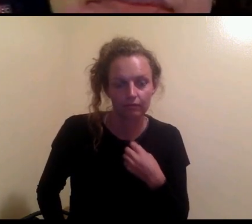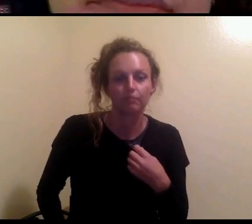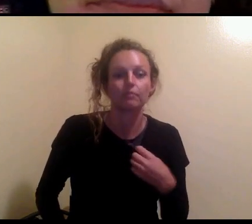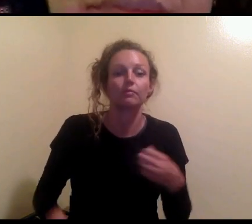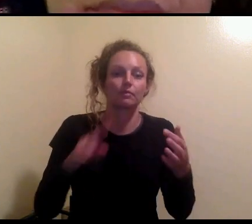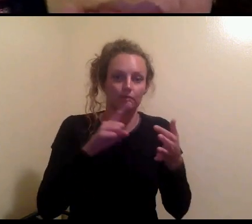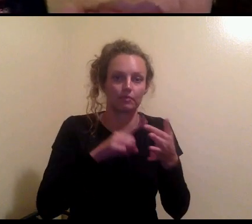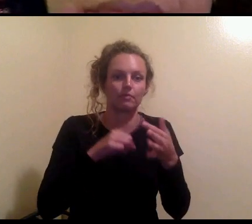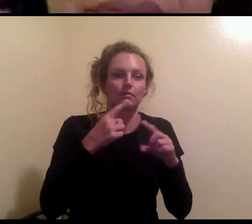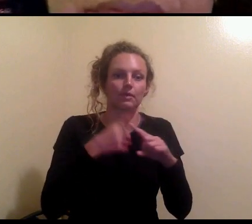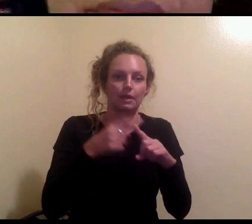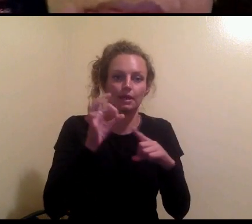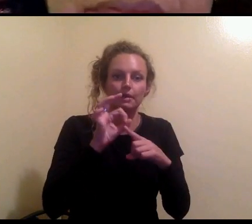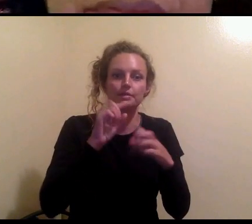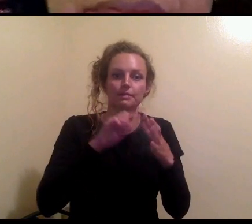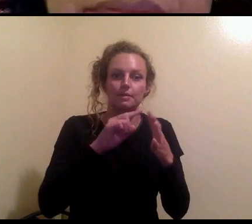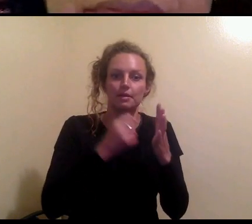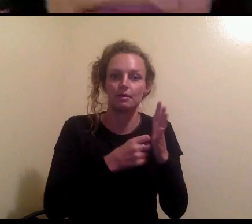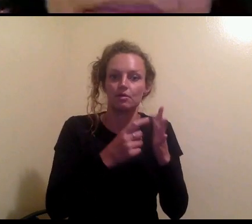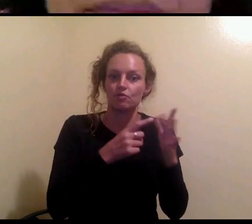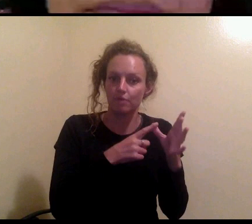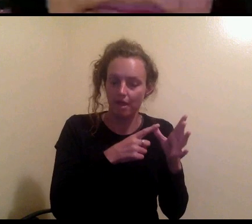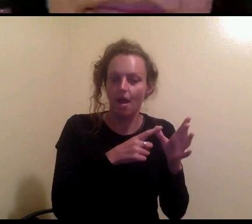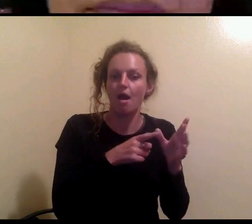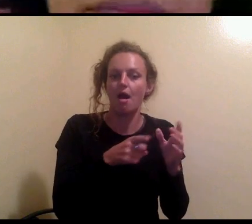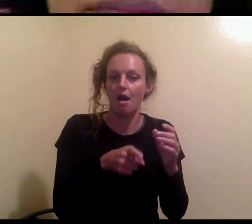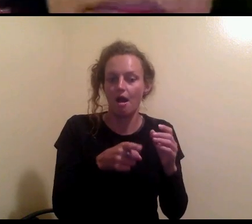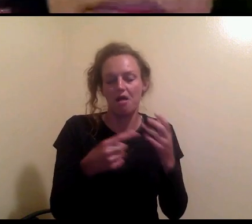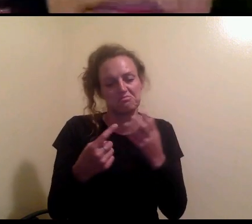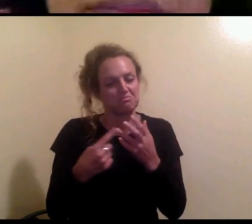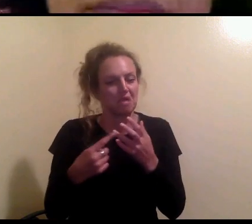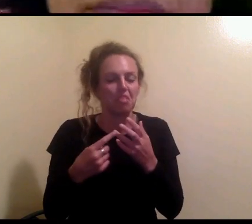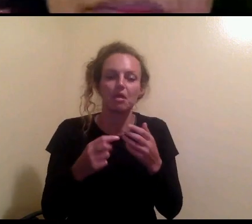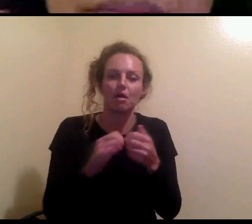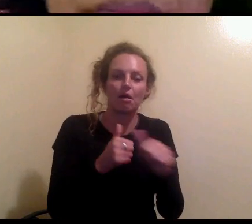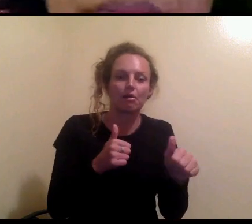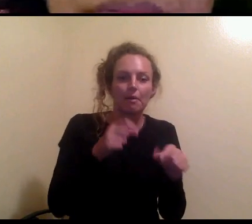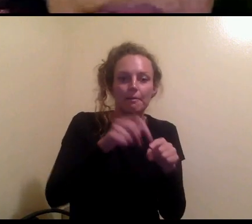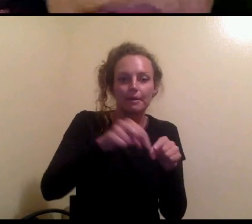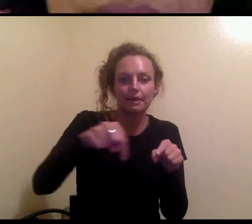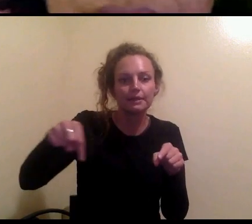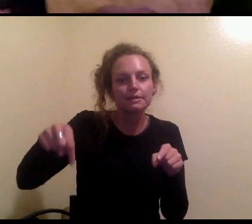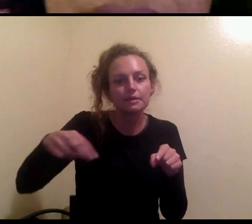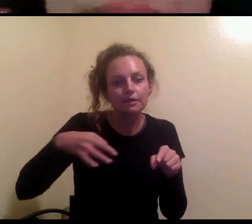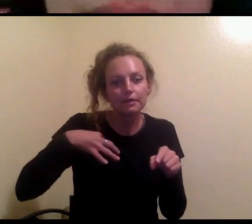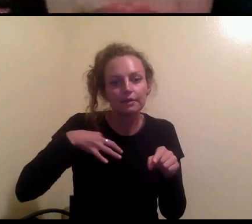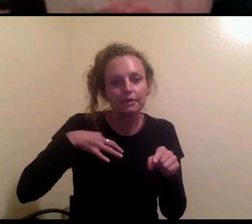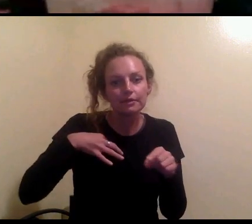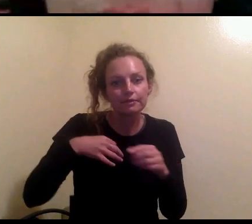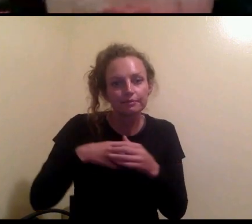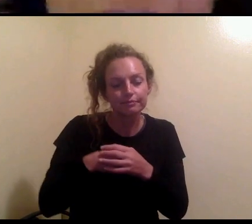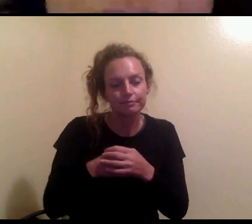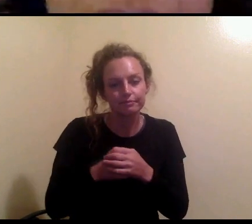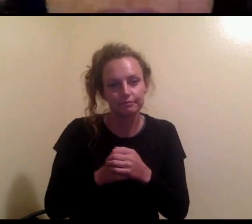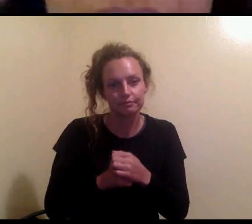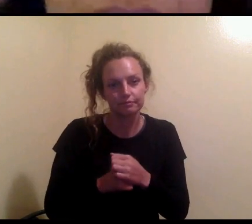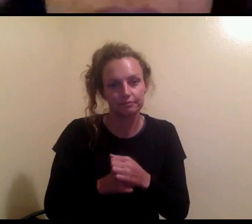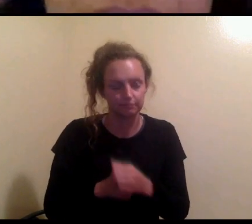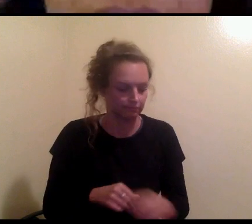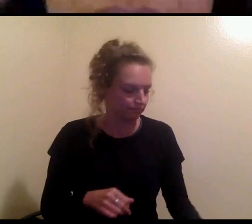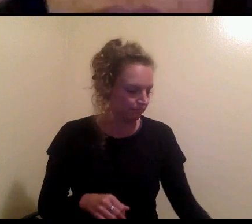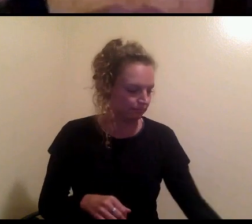5 years, we've been named the best places to work for disability inclusion by Disability In and American Association of People with Disabilities. And that's